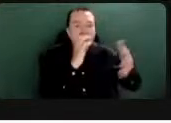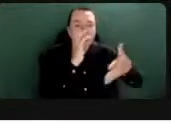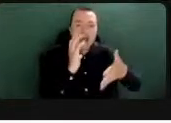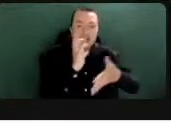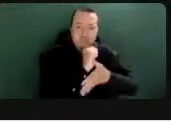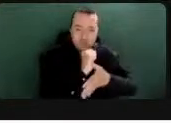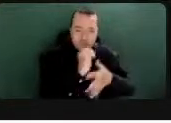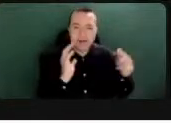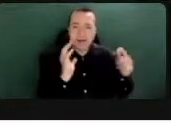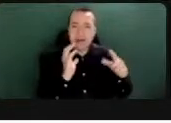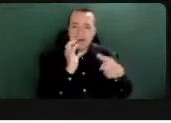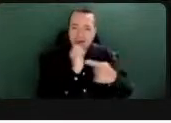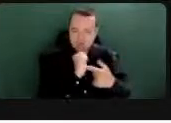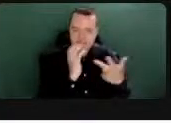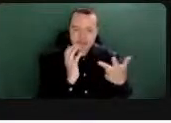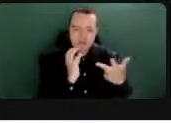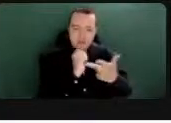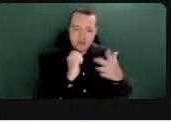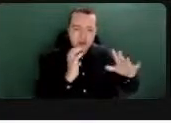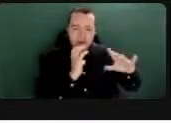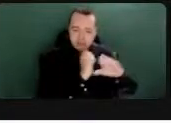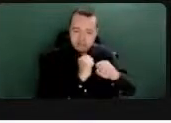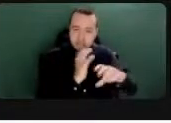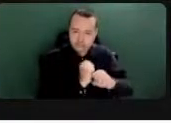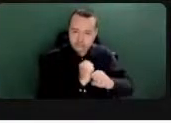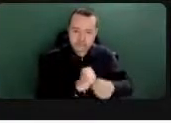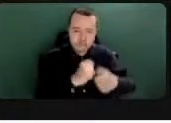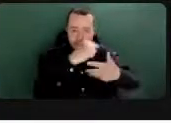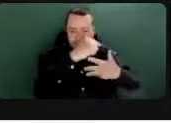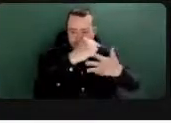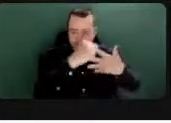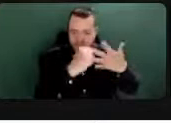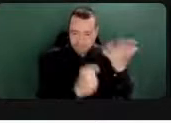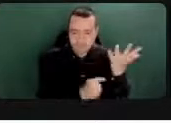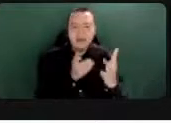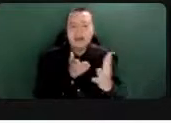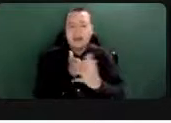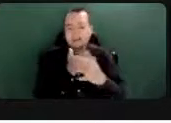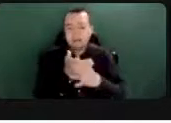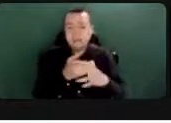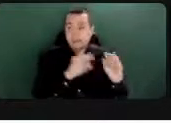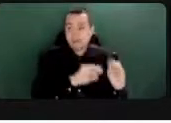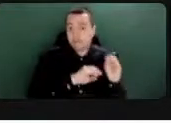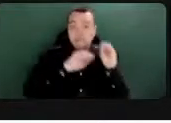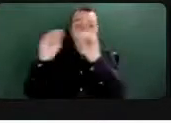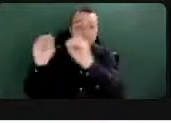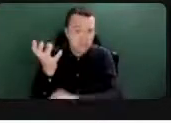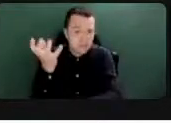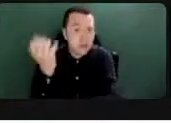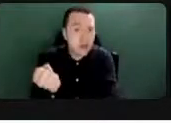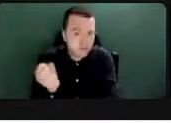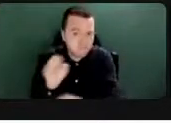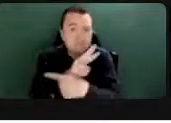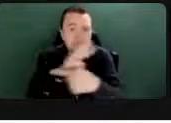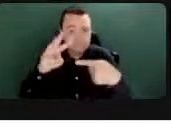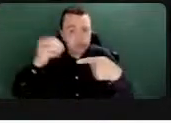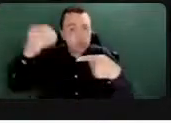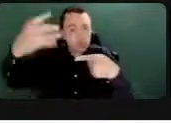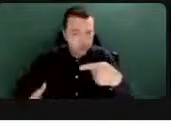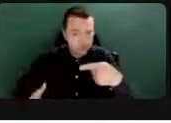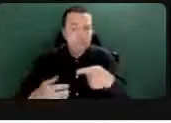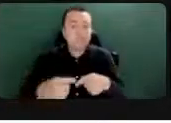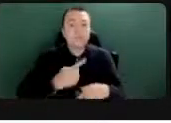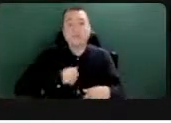website. These are all available online. We grouped them by the categories and we cross-linked to the